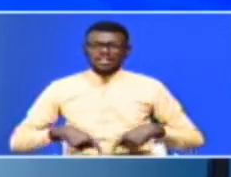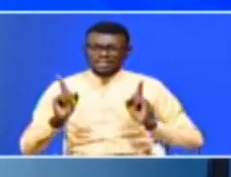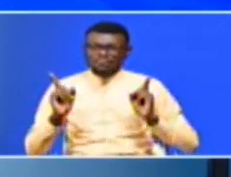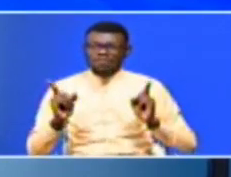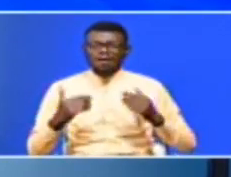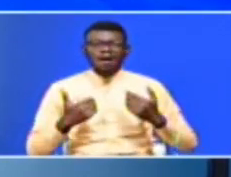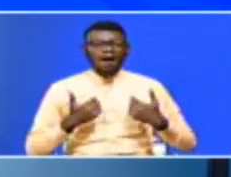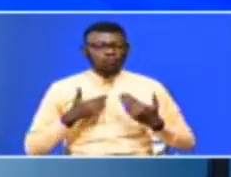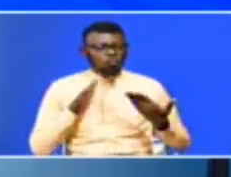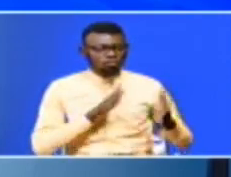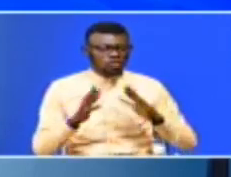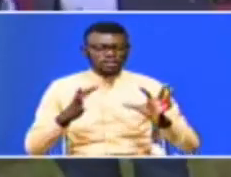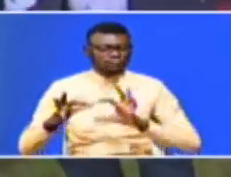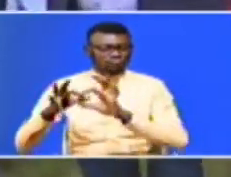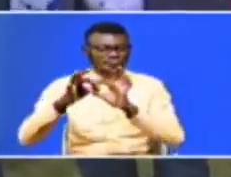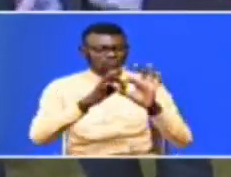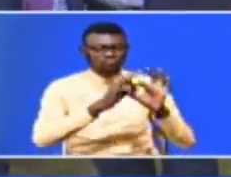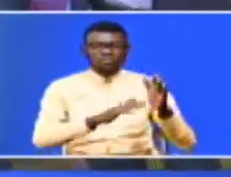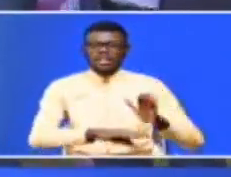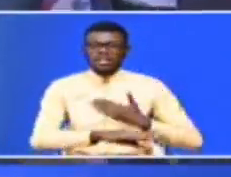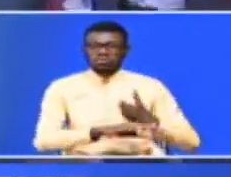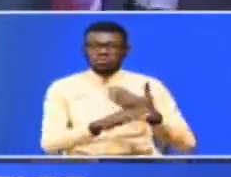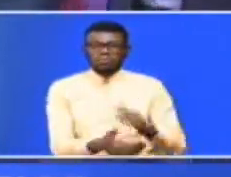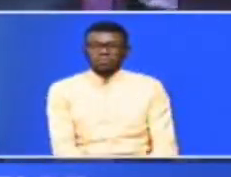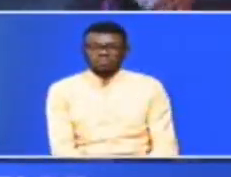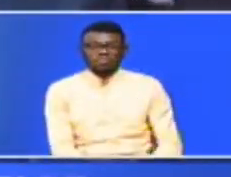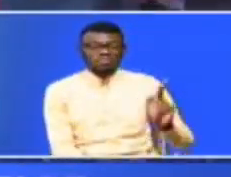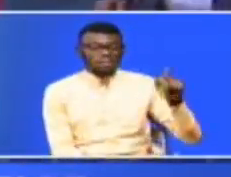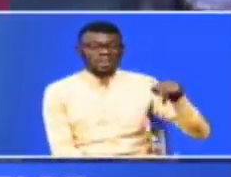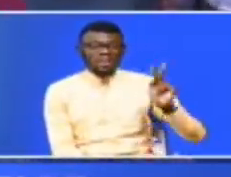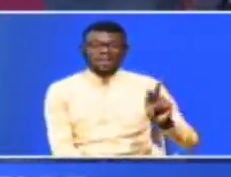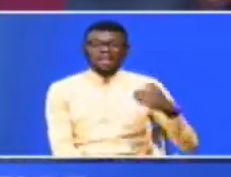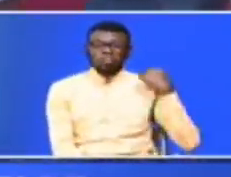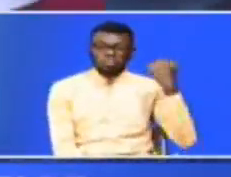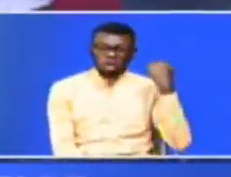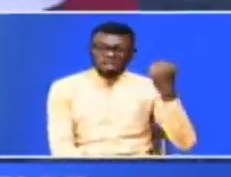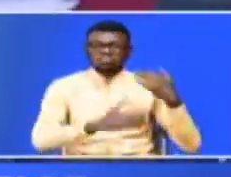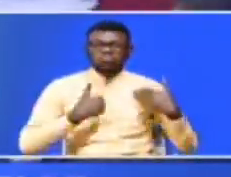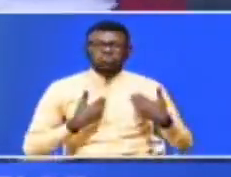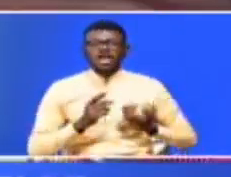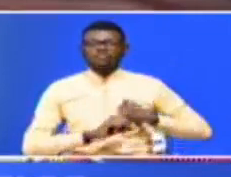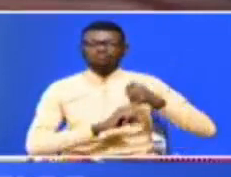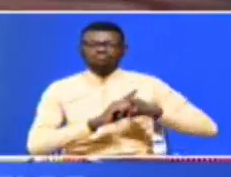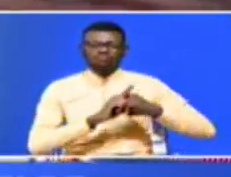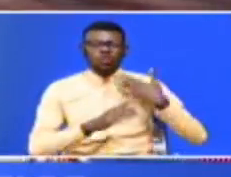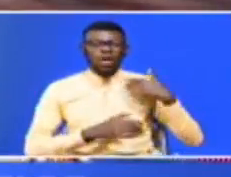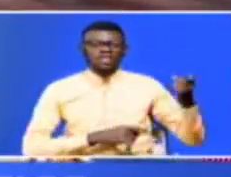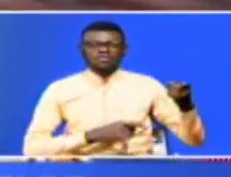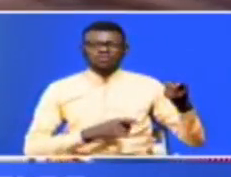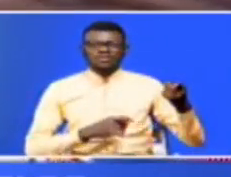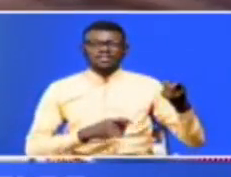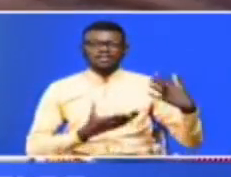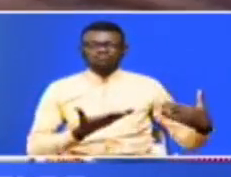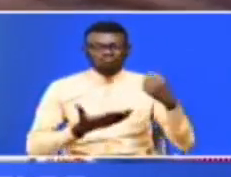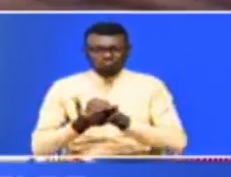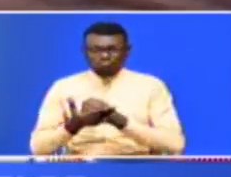to unite the region. This was a reignition of Peter Kenneth's political star and an attempt to install him as a designated kingpin after